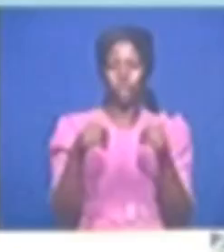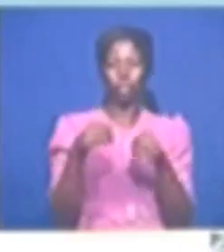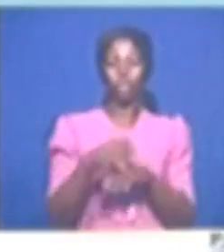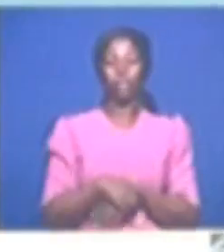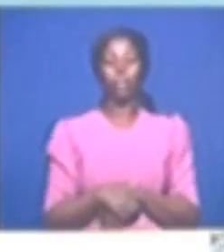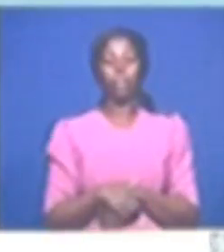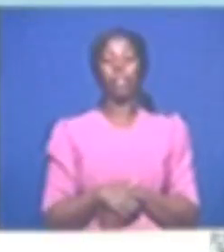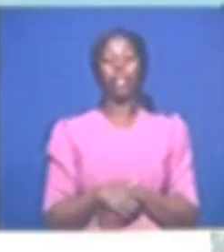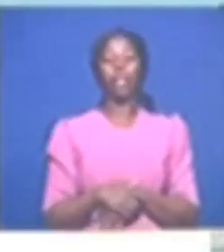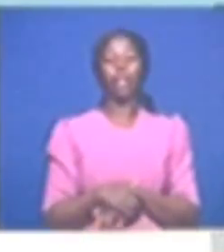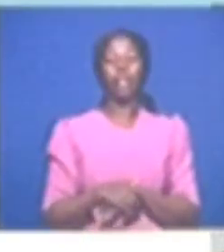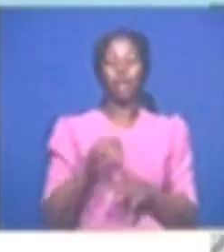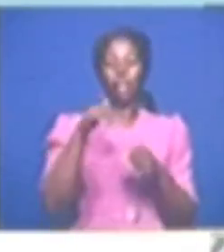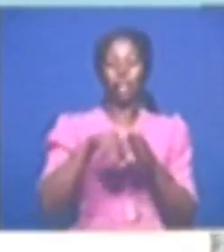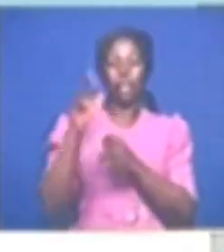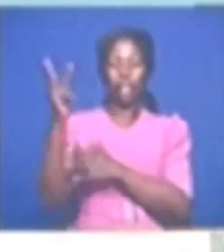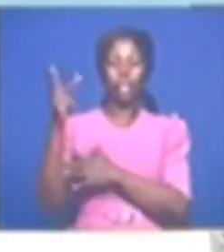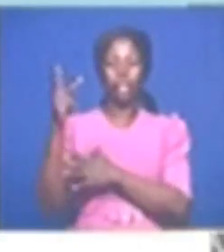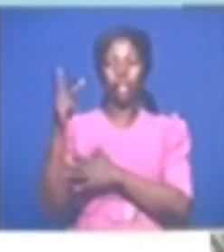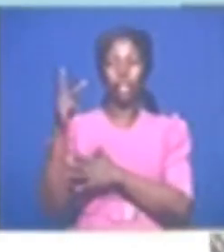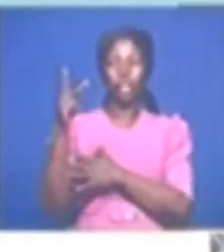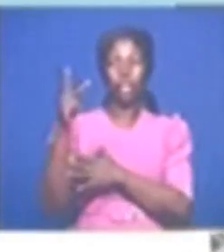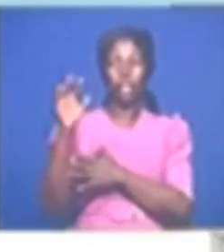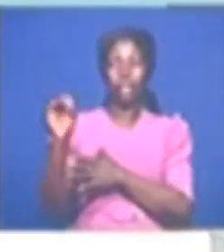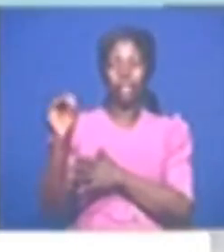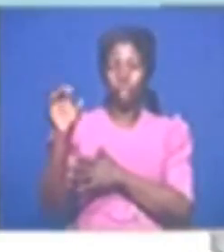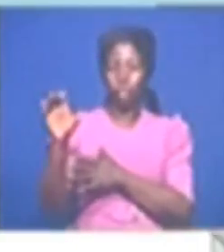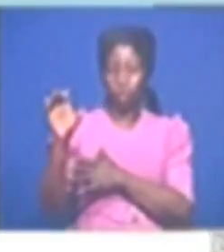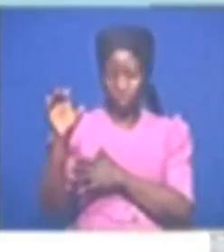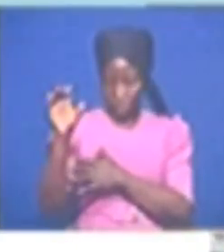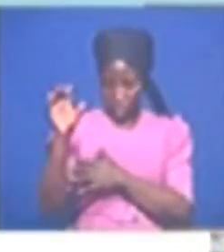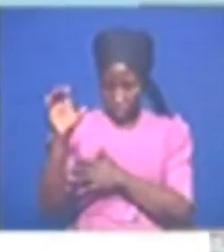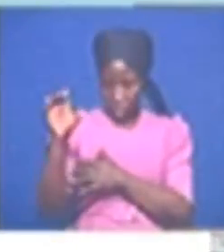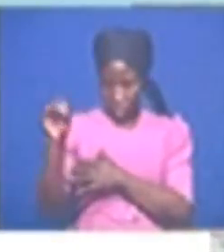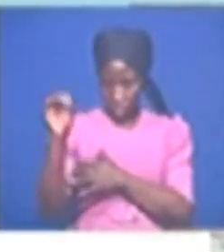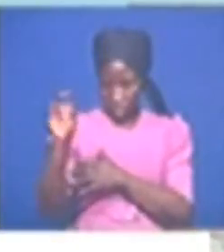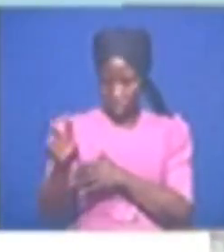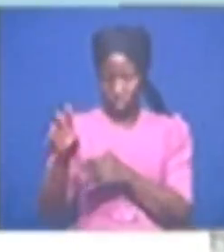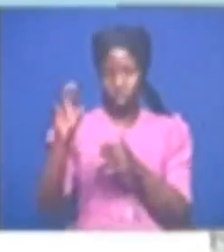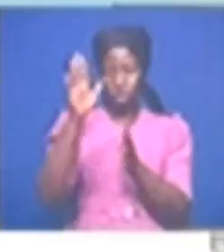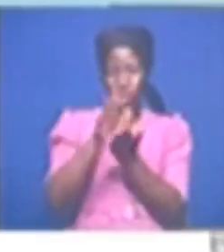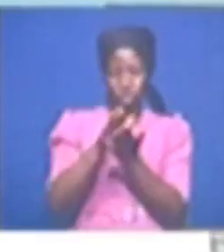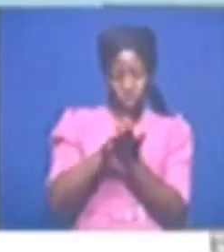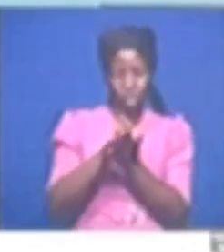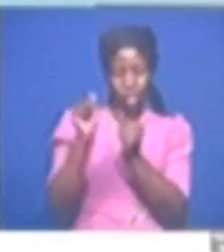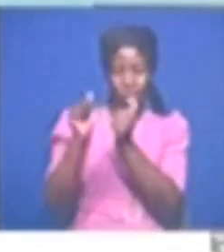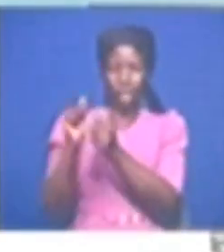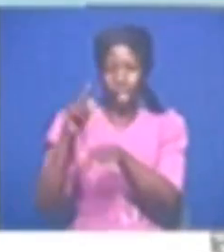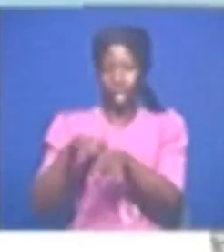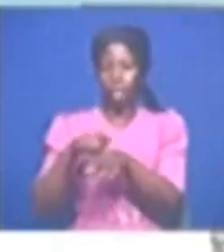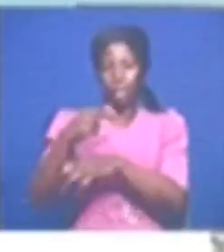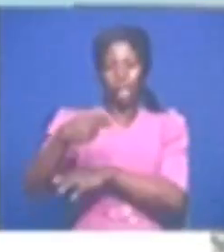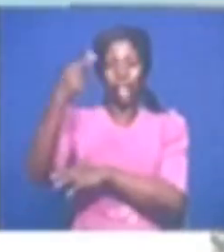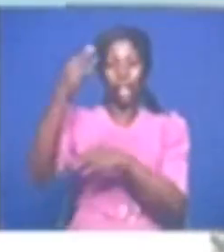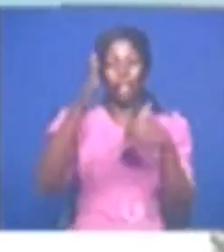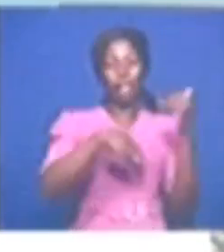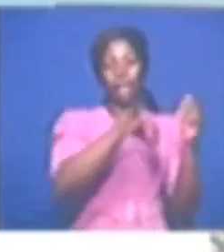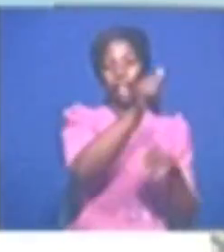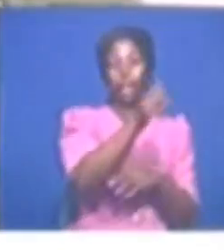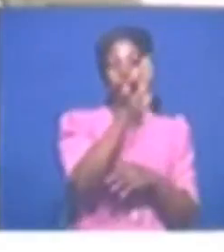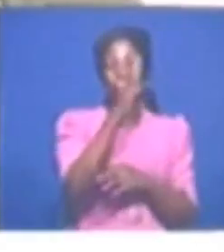Kenya, carbon stored in mangroves is estimated to be 10 times higher than in terrestrial